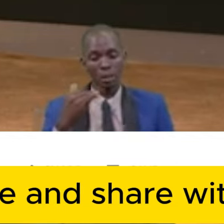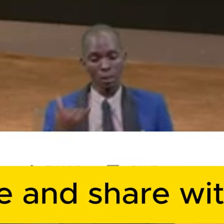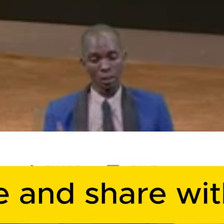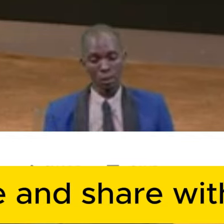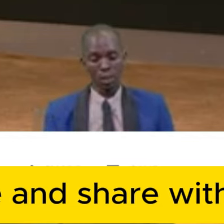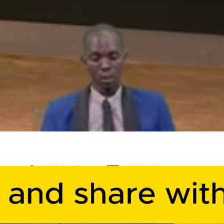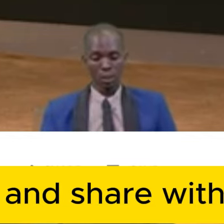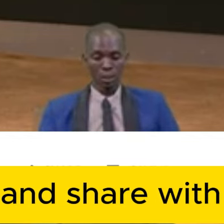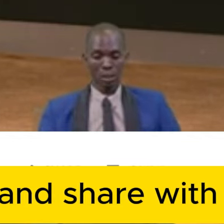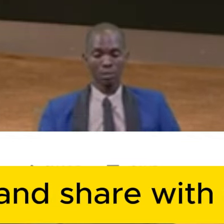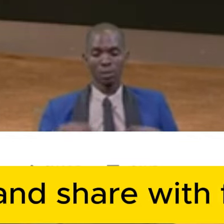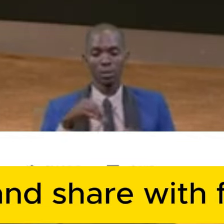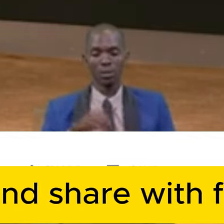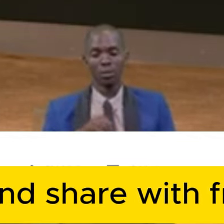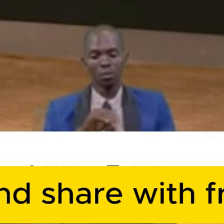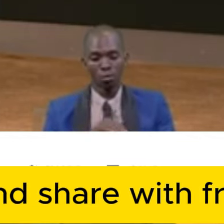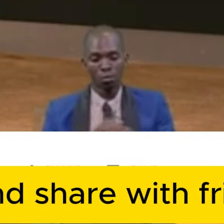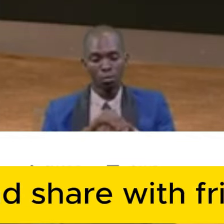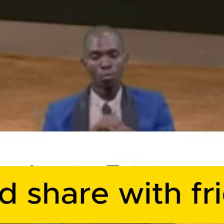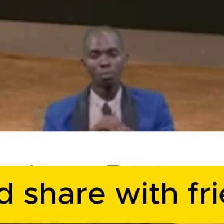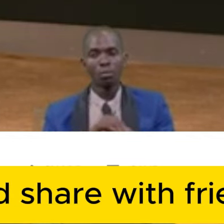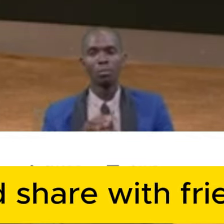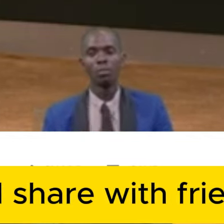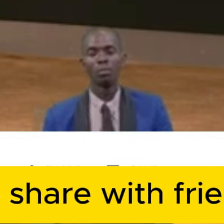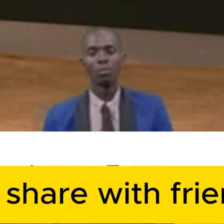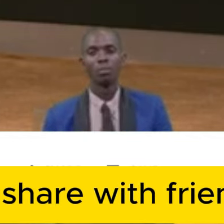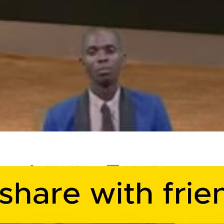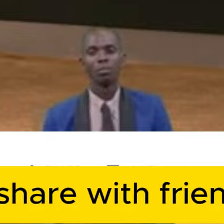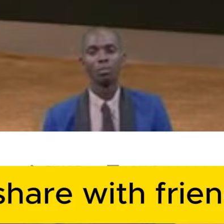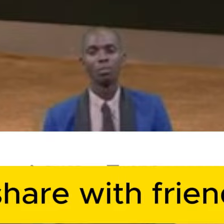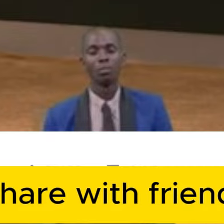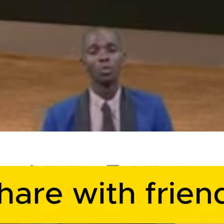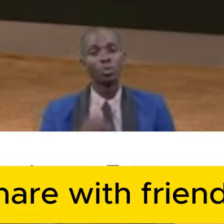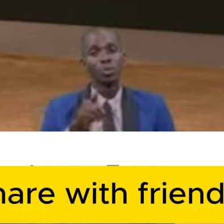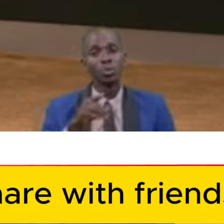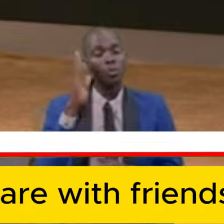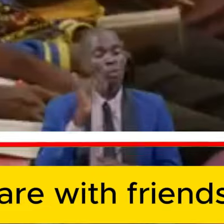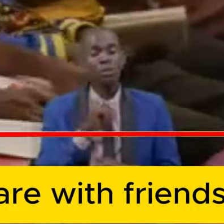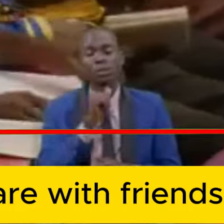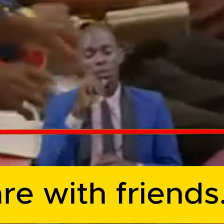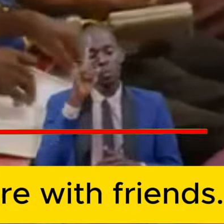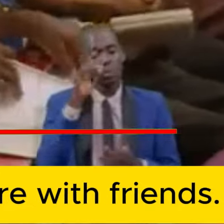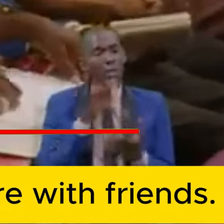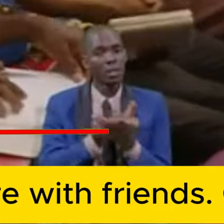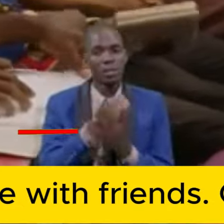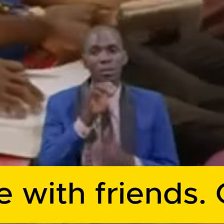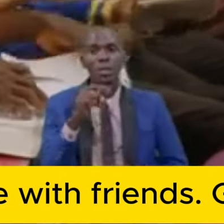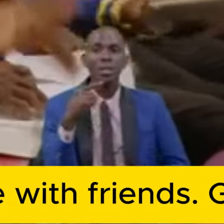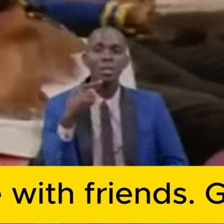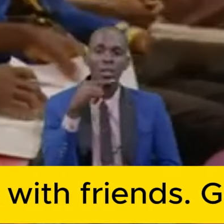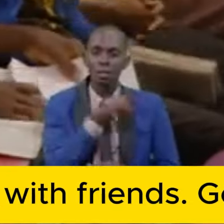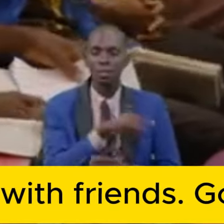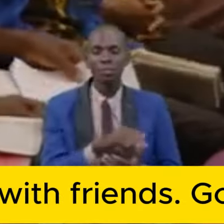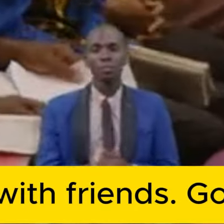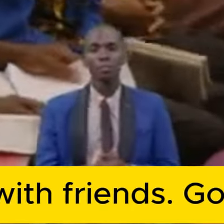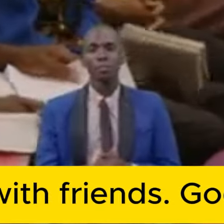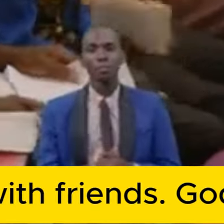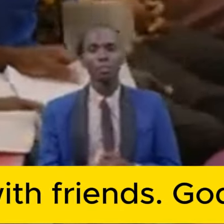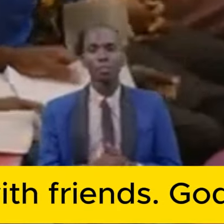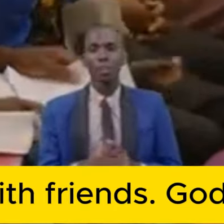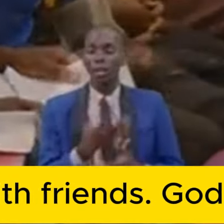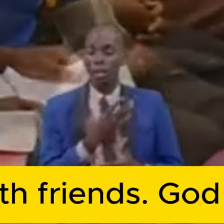in London. You will not believe a lie. And in our